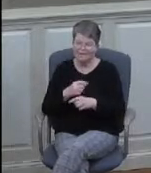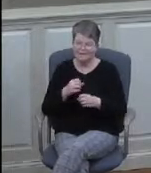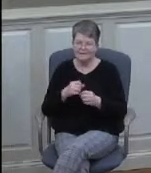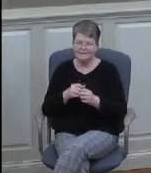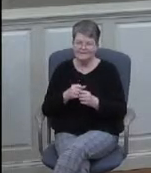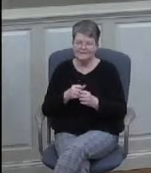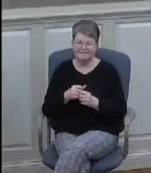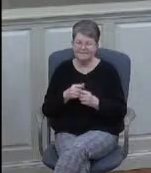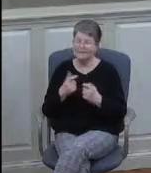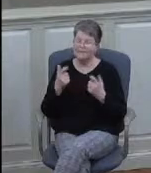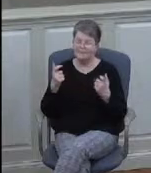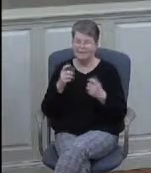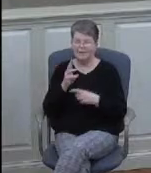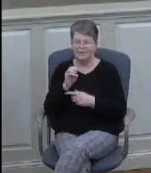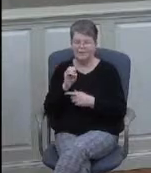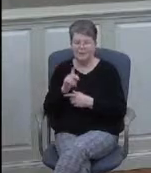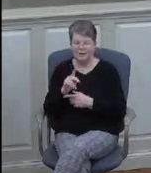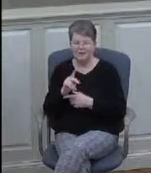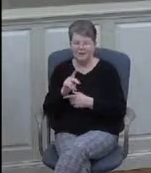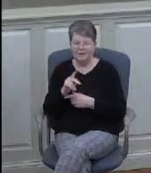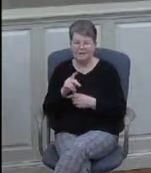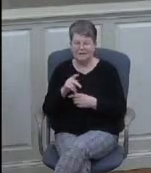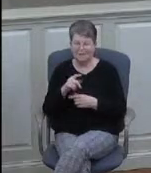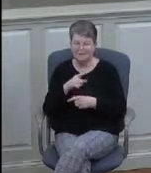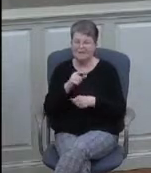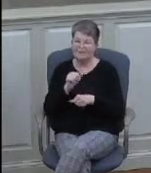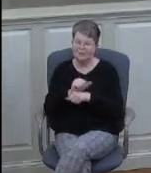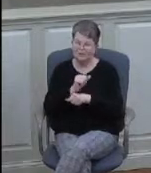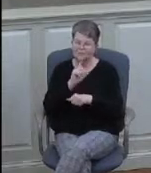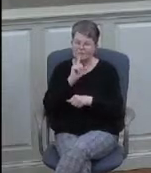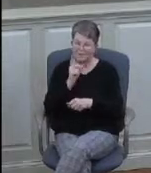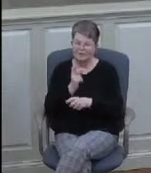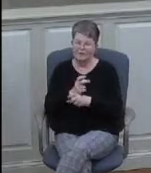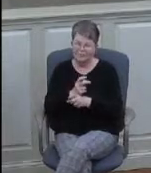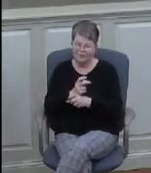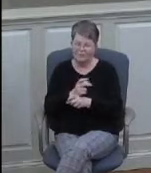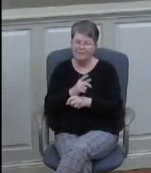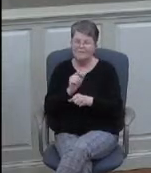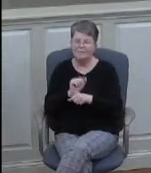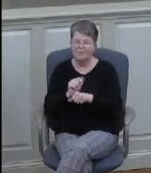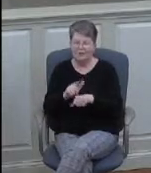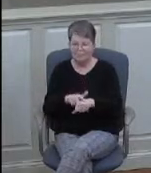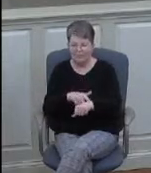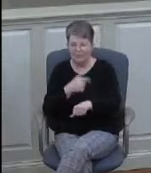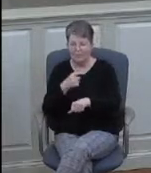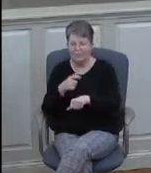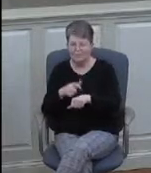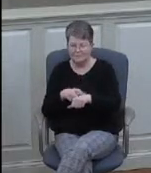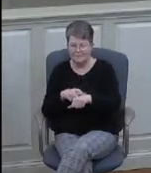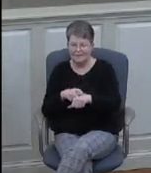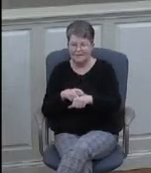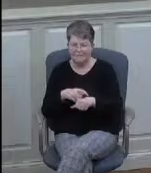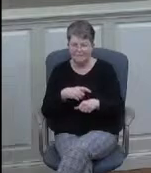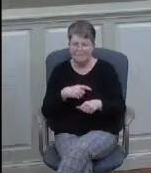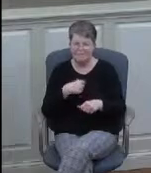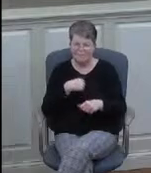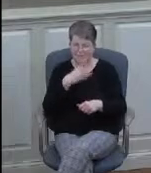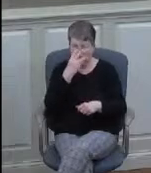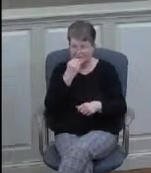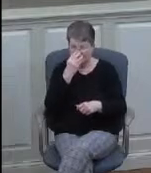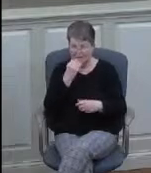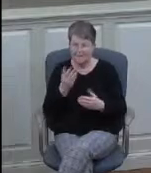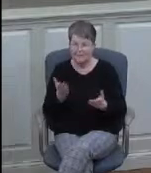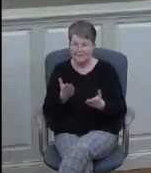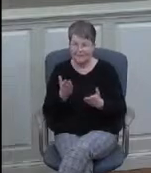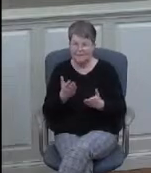It was a big week. I mean, they worked really hard, and they worked a long time. I mean, we were sleeping here. Yeah. I